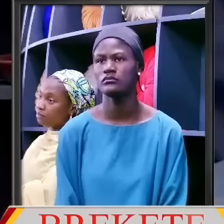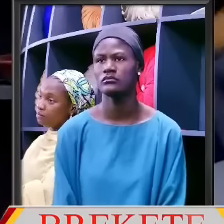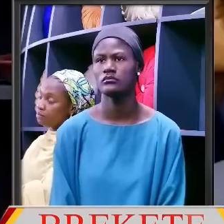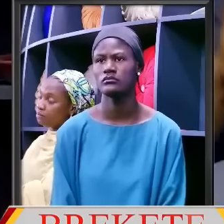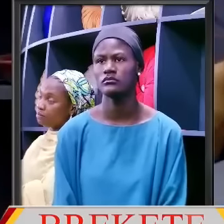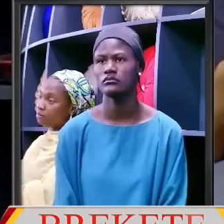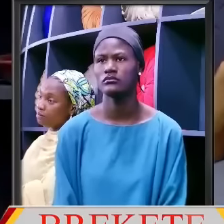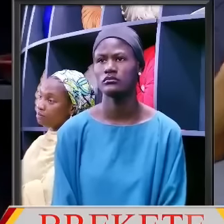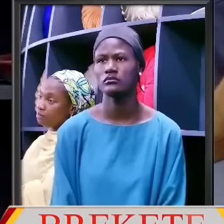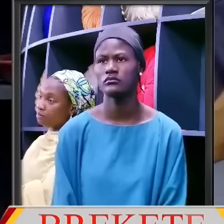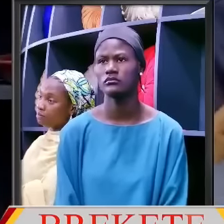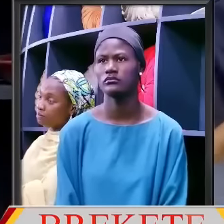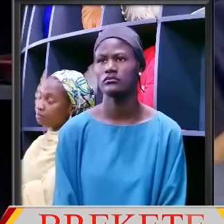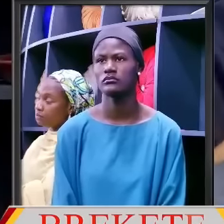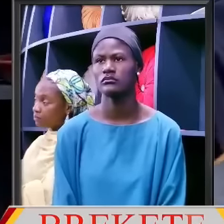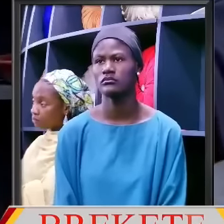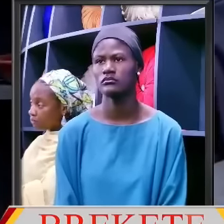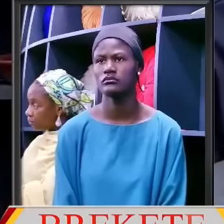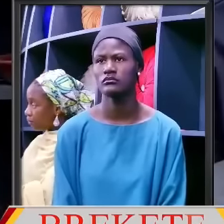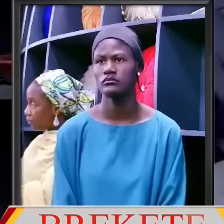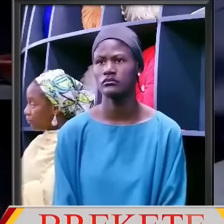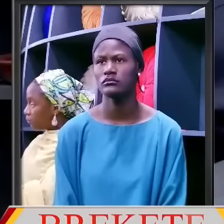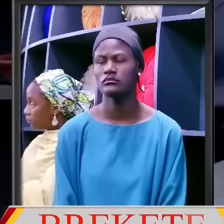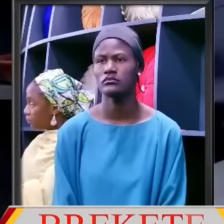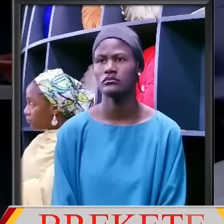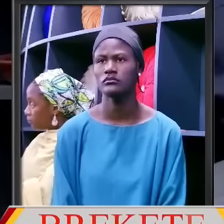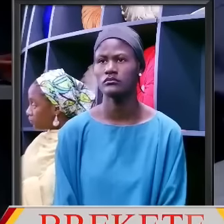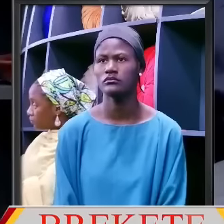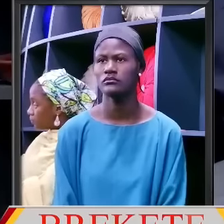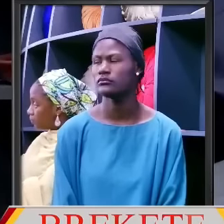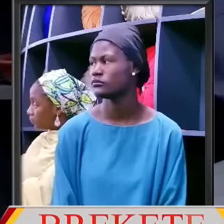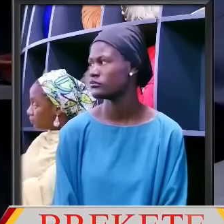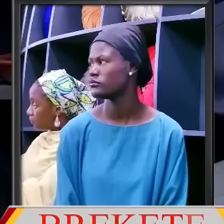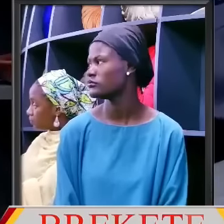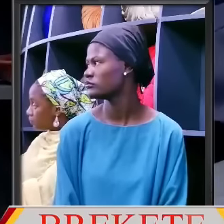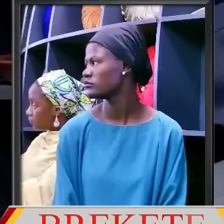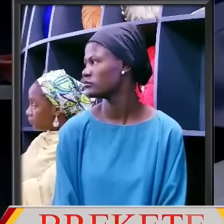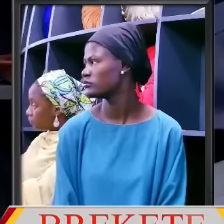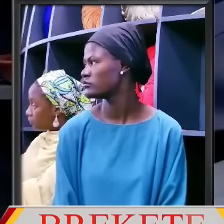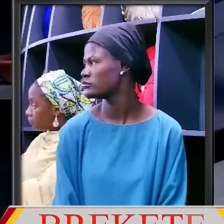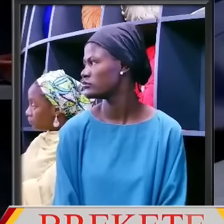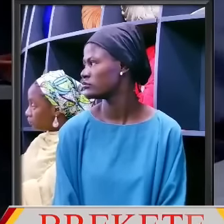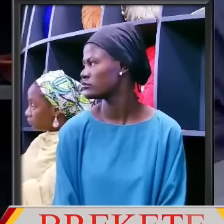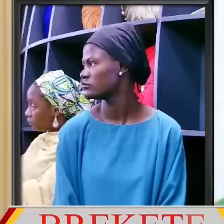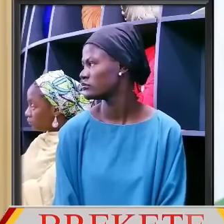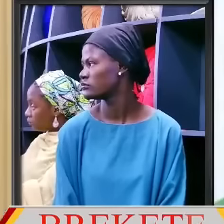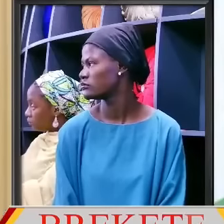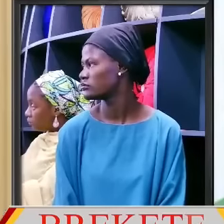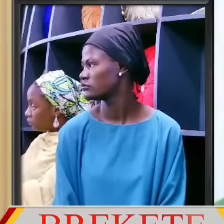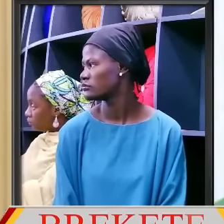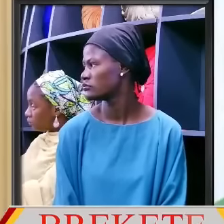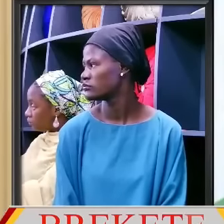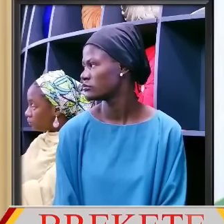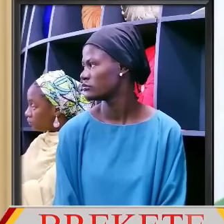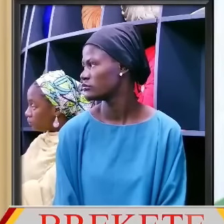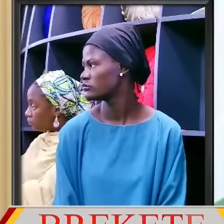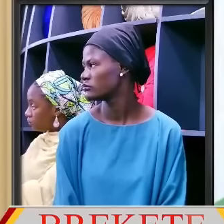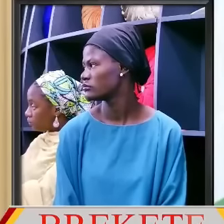his lordship, Bishop Matthew Kuka number. You get him? No, someone gave it to me.